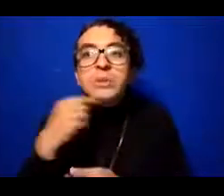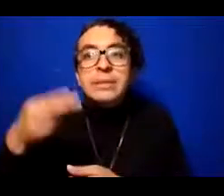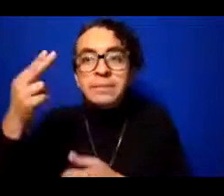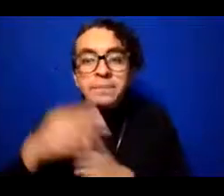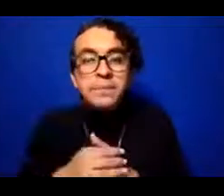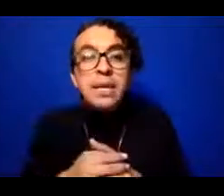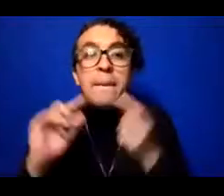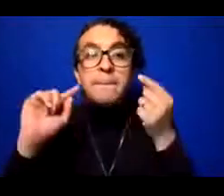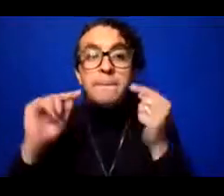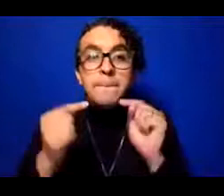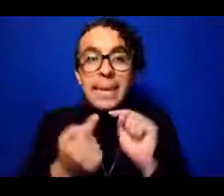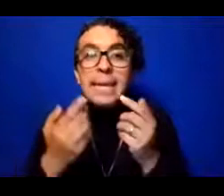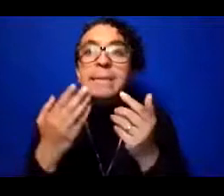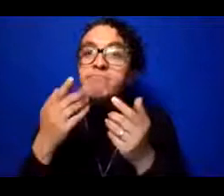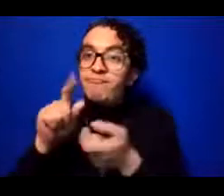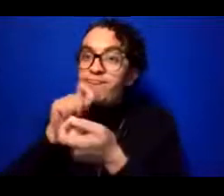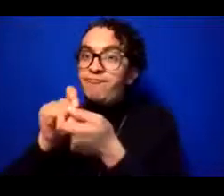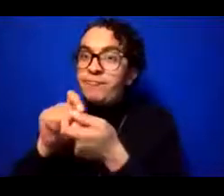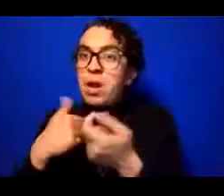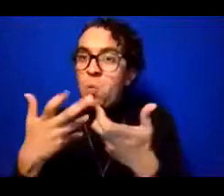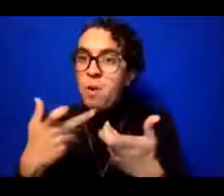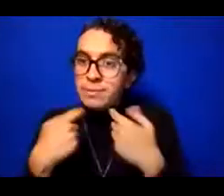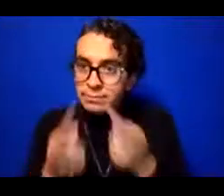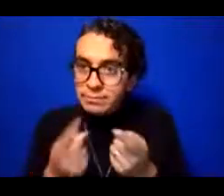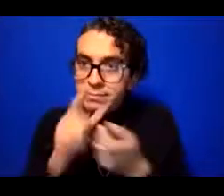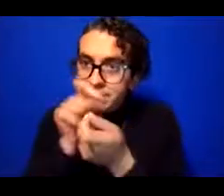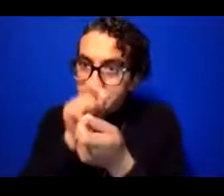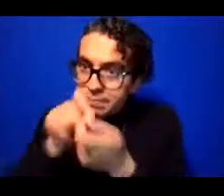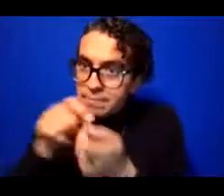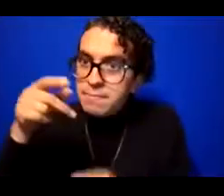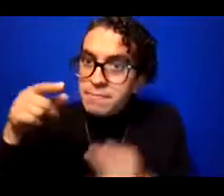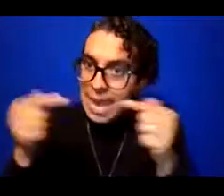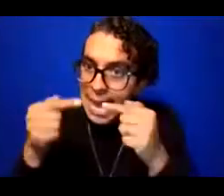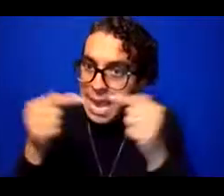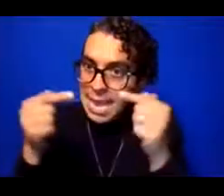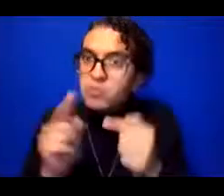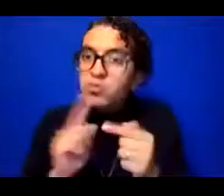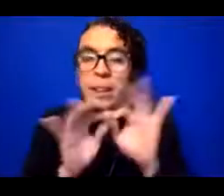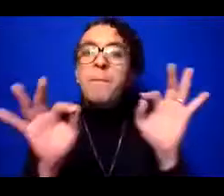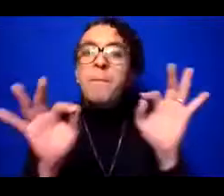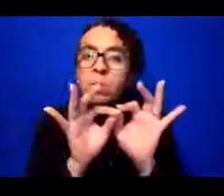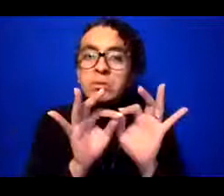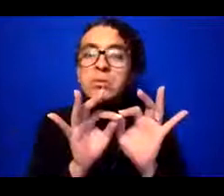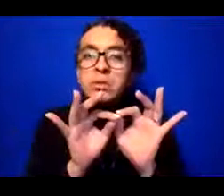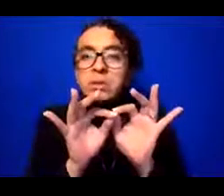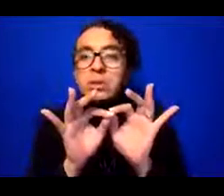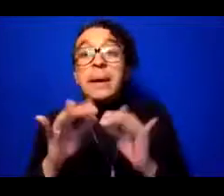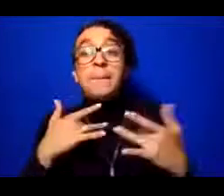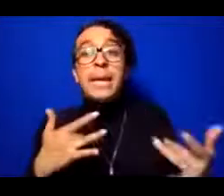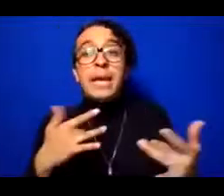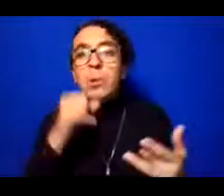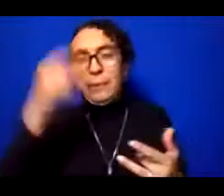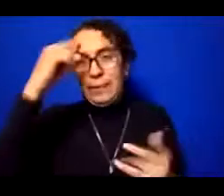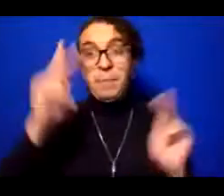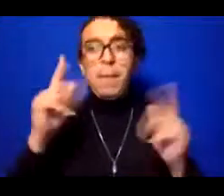Pain in particular, I just wanted to highlight that, is very important because, usually we don't think of people being